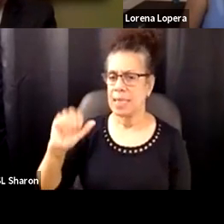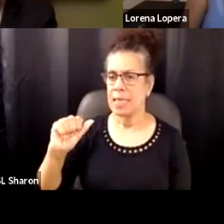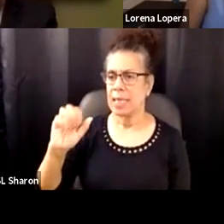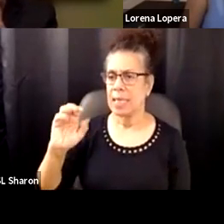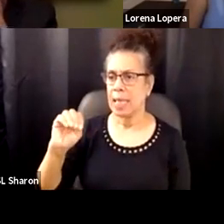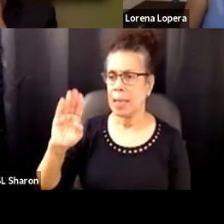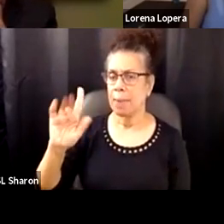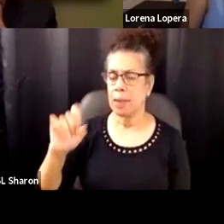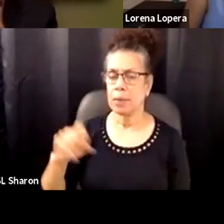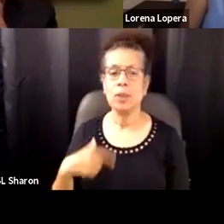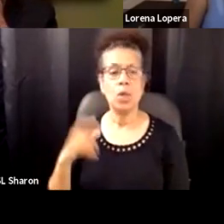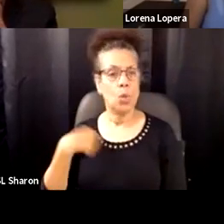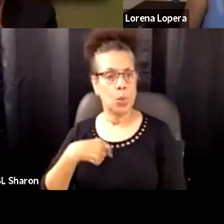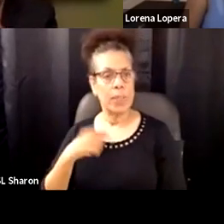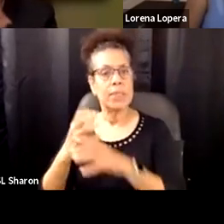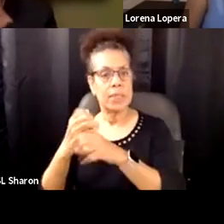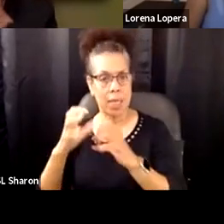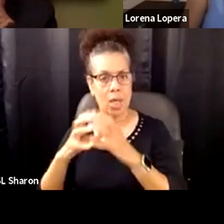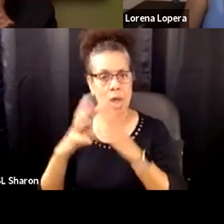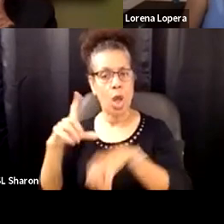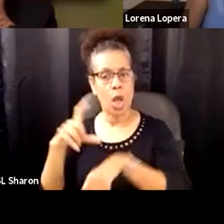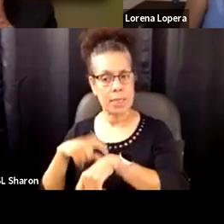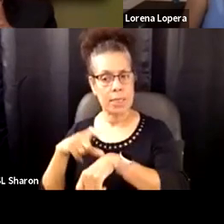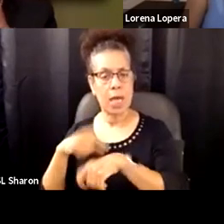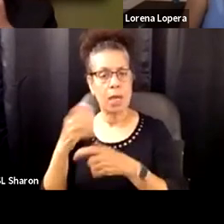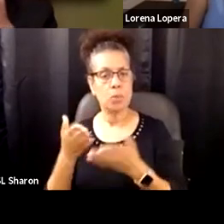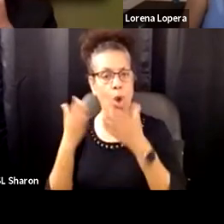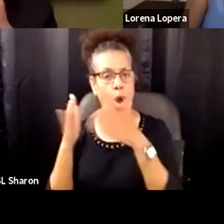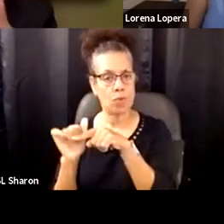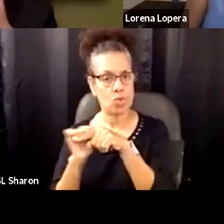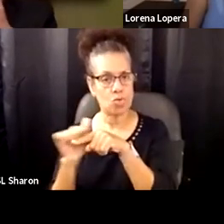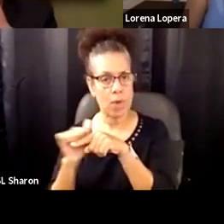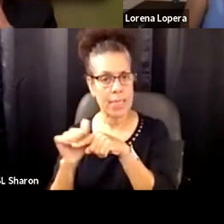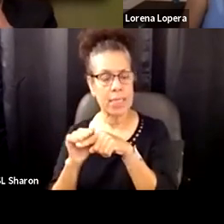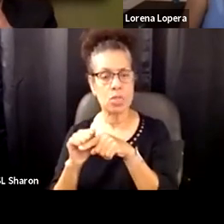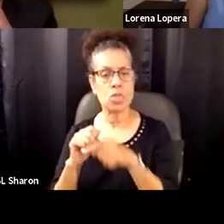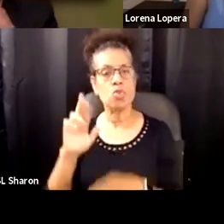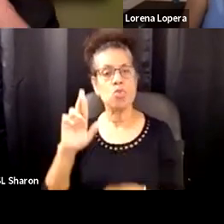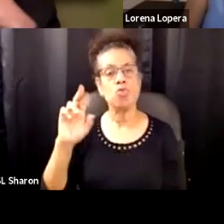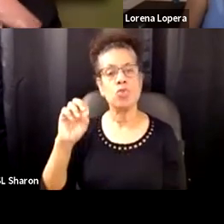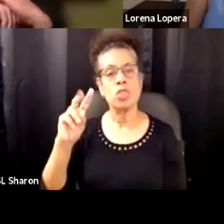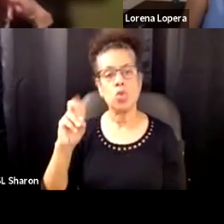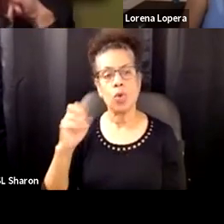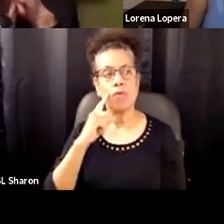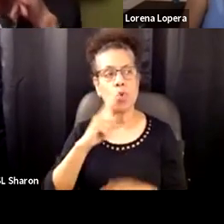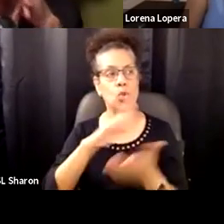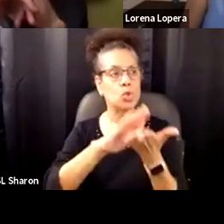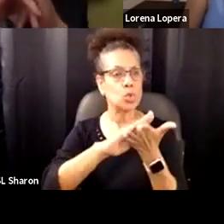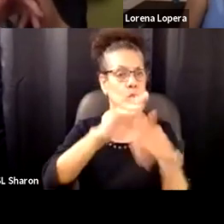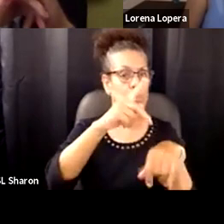succeed boston during the closure offering trainings restorative justice trainings for school leaders for school